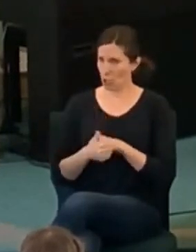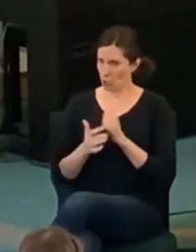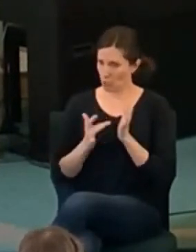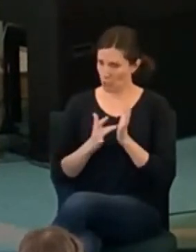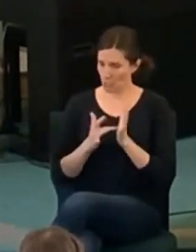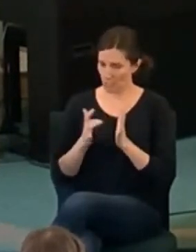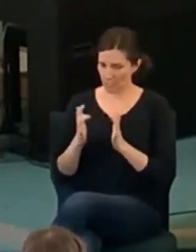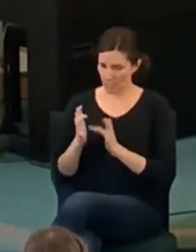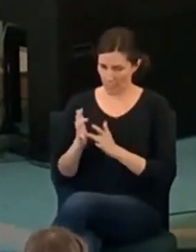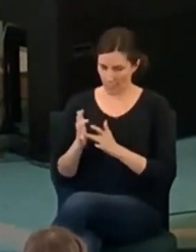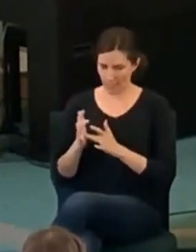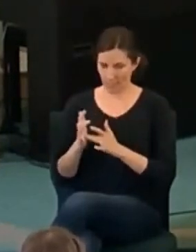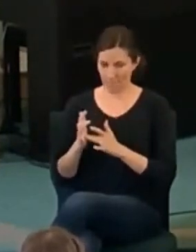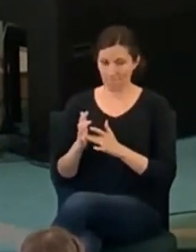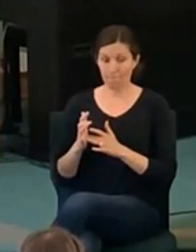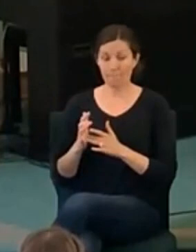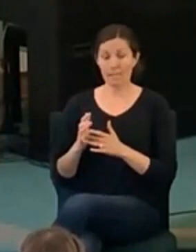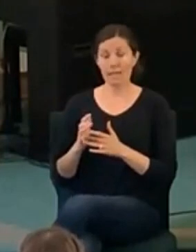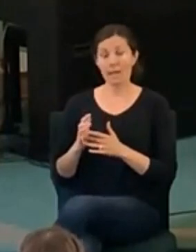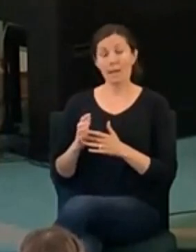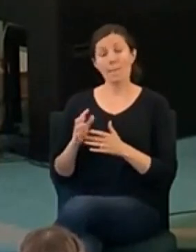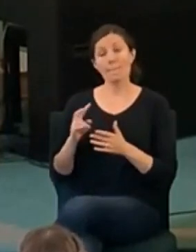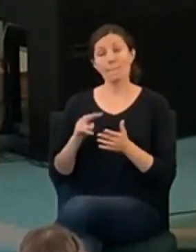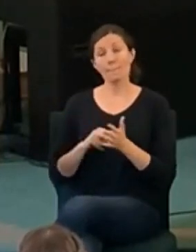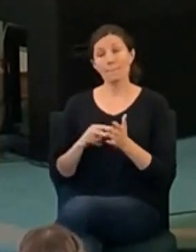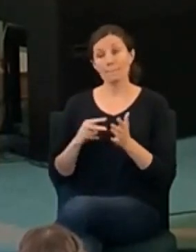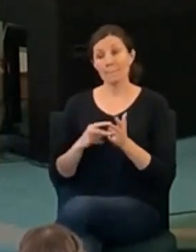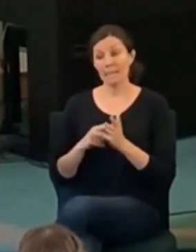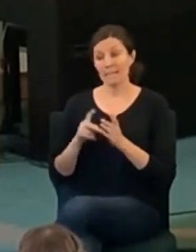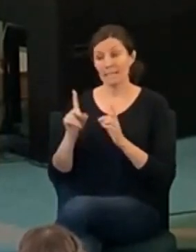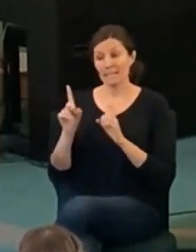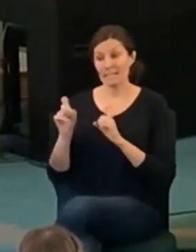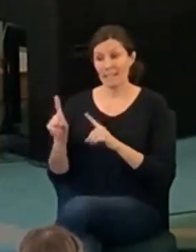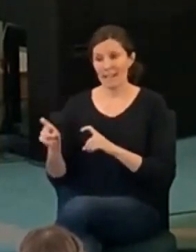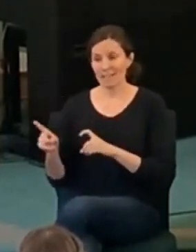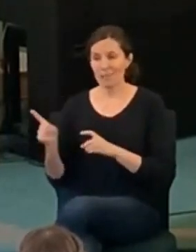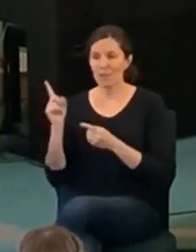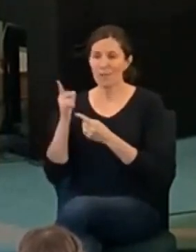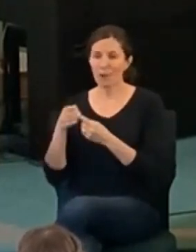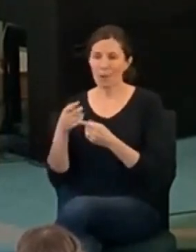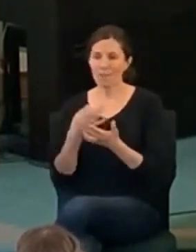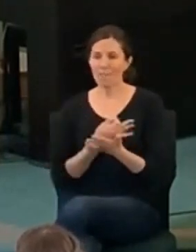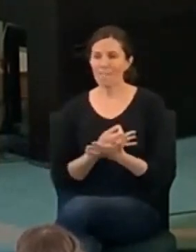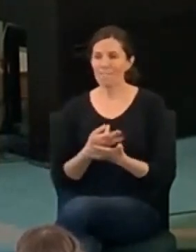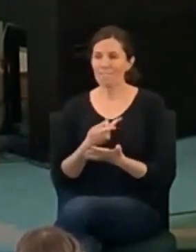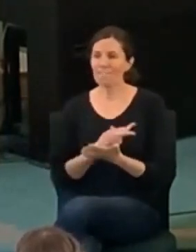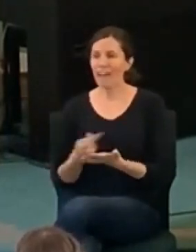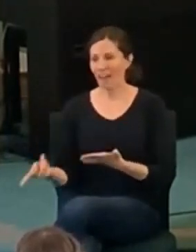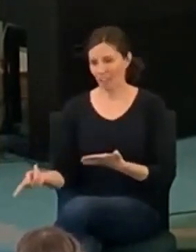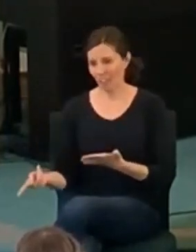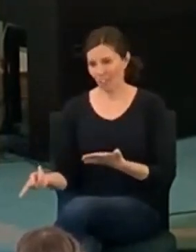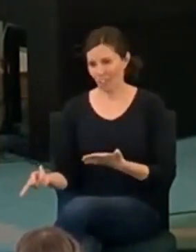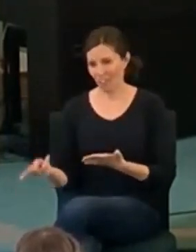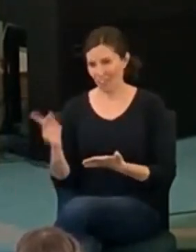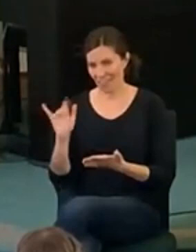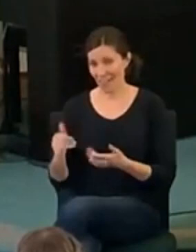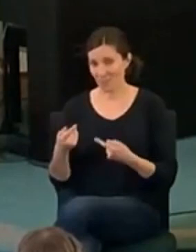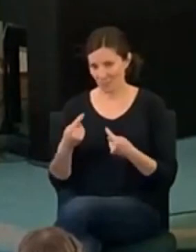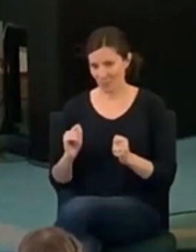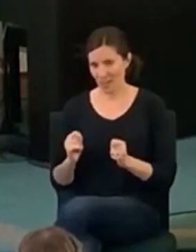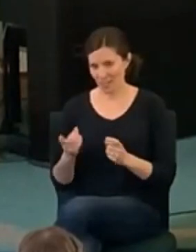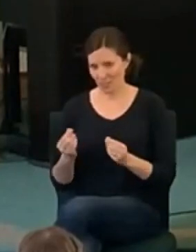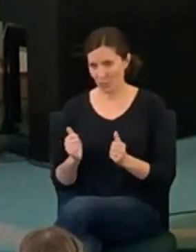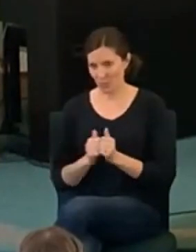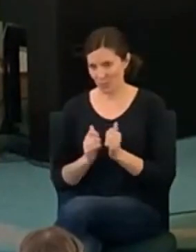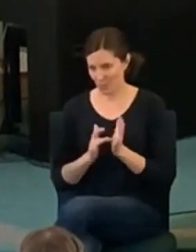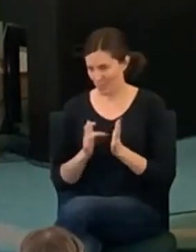it says, they were saying this, testing him so that they might have grounds for accusing